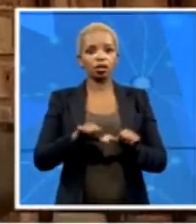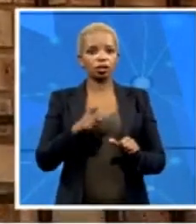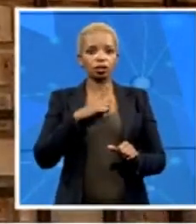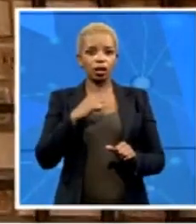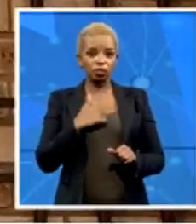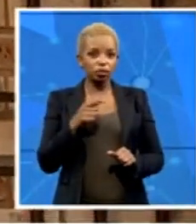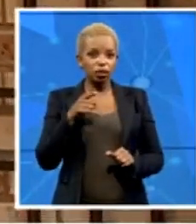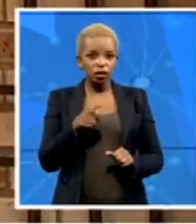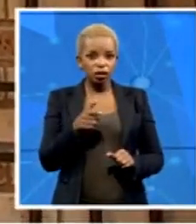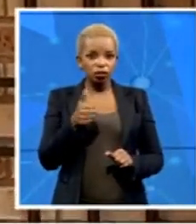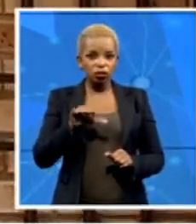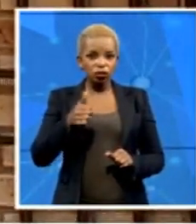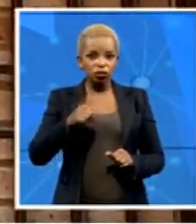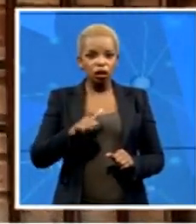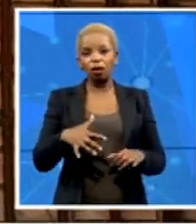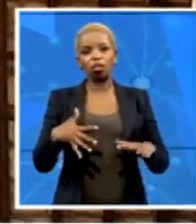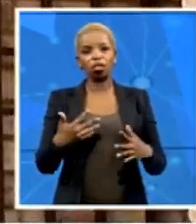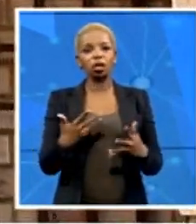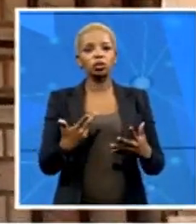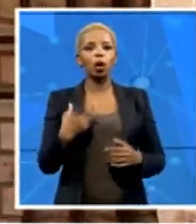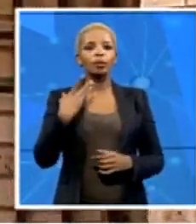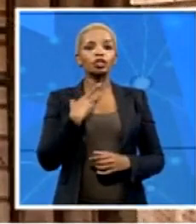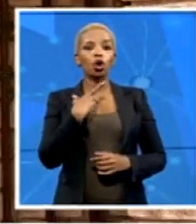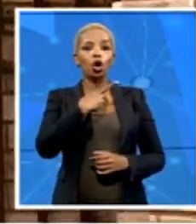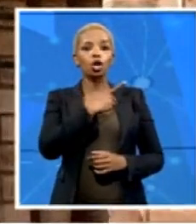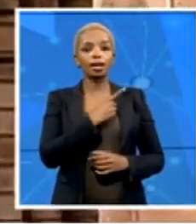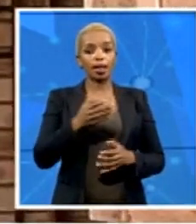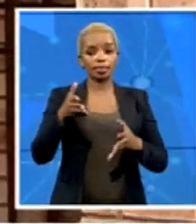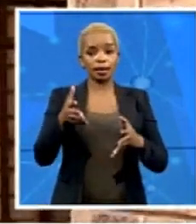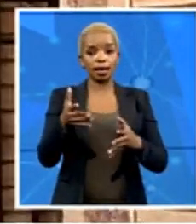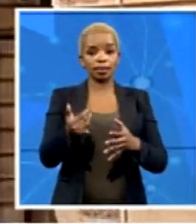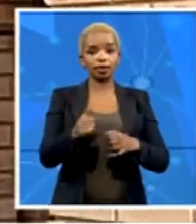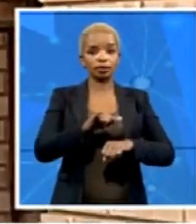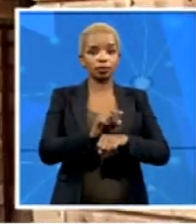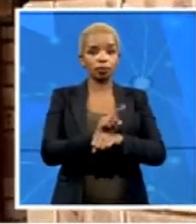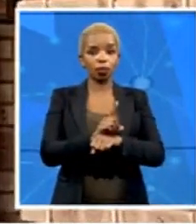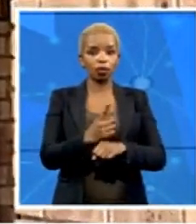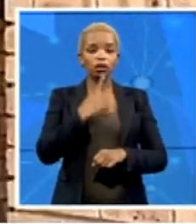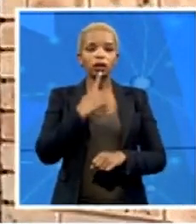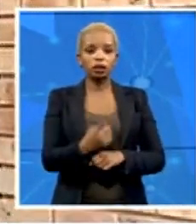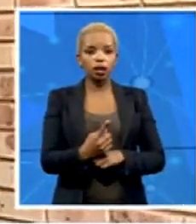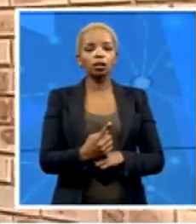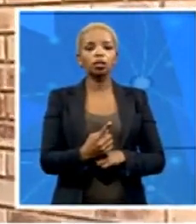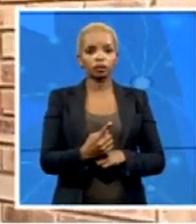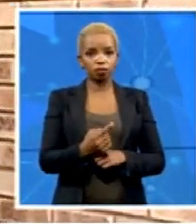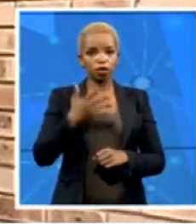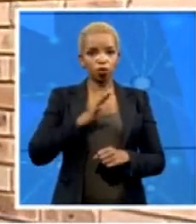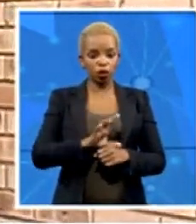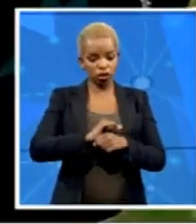the doctor on duty then said that he wanted me to have the COVID-19 test, which was awful.